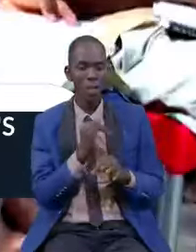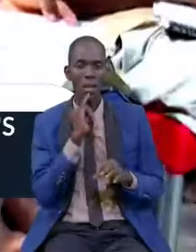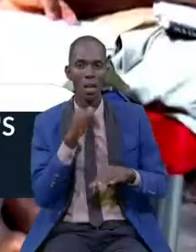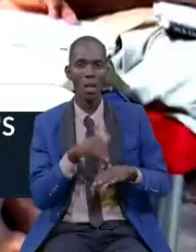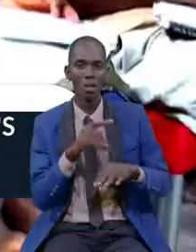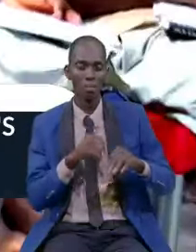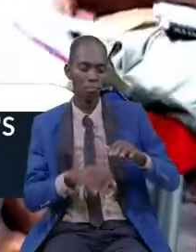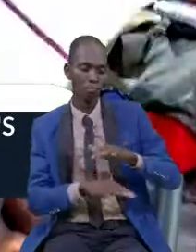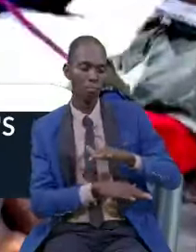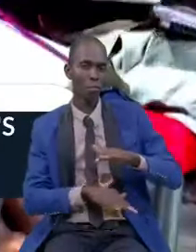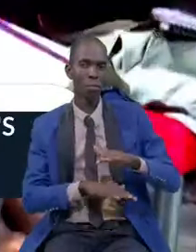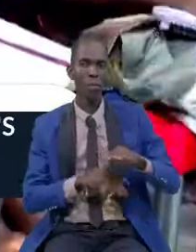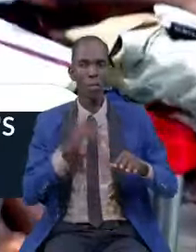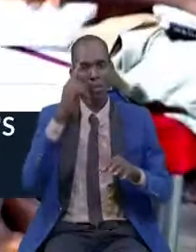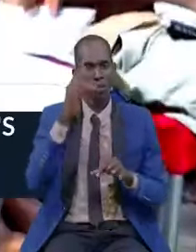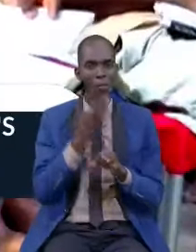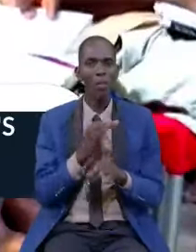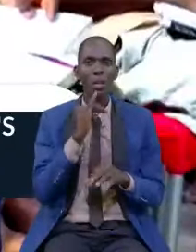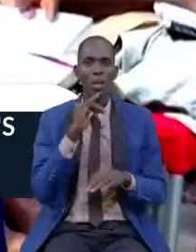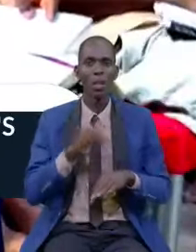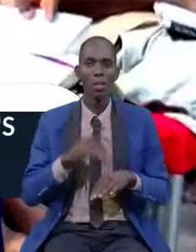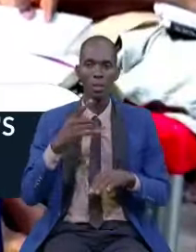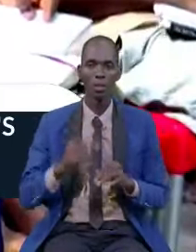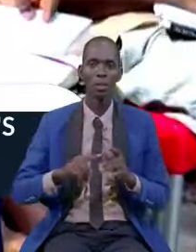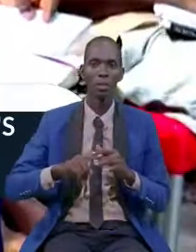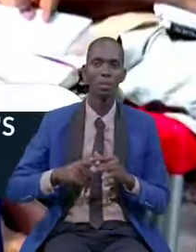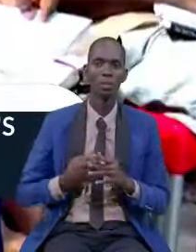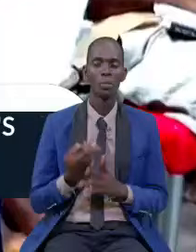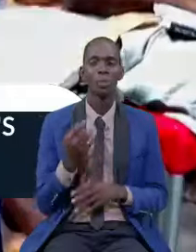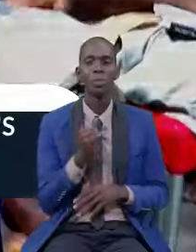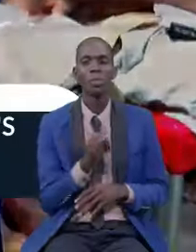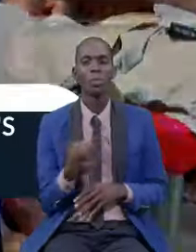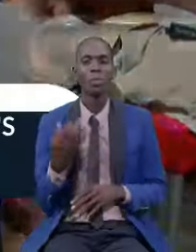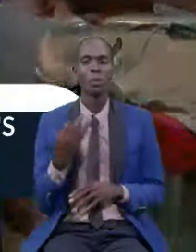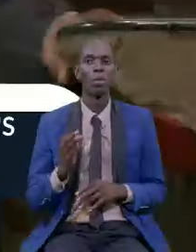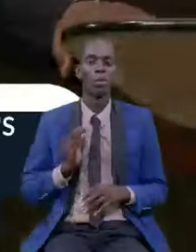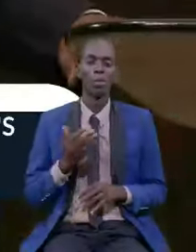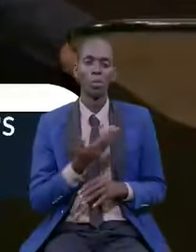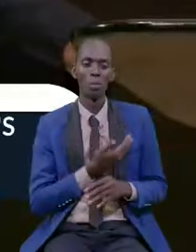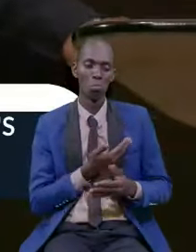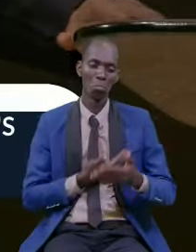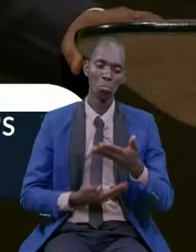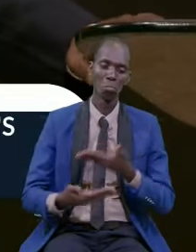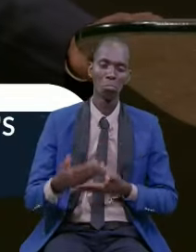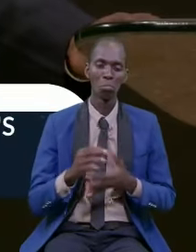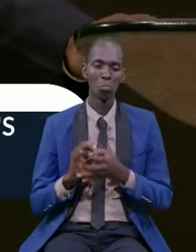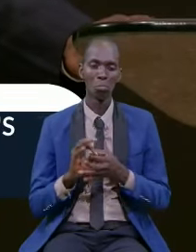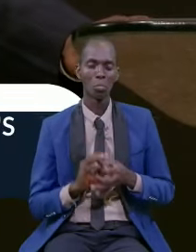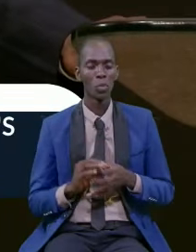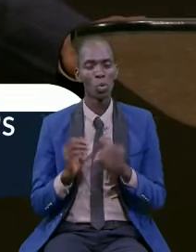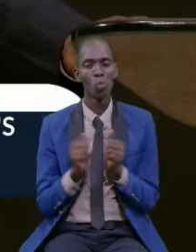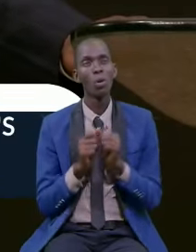at the foundation. Faith is the beginning, the commencement of our relationship with the Lord. By